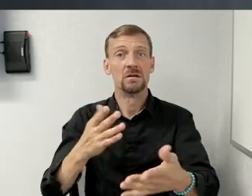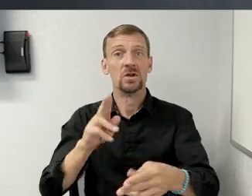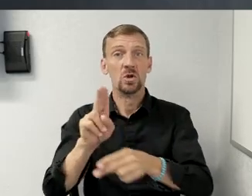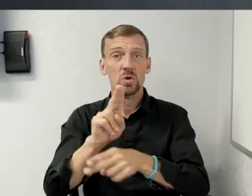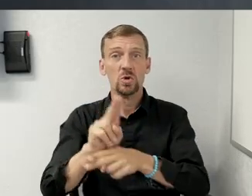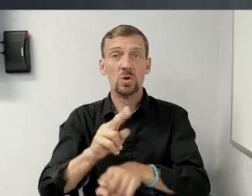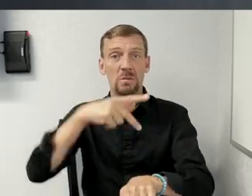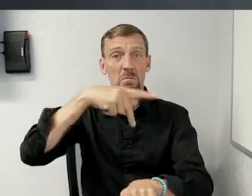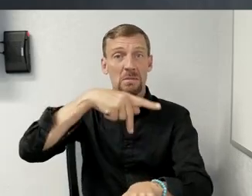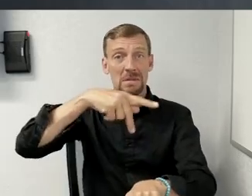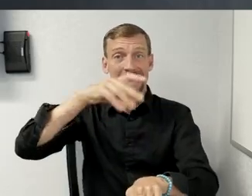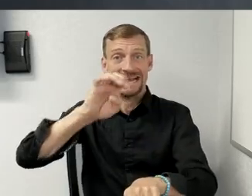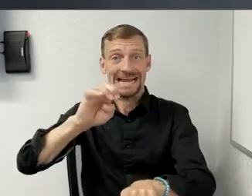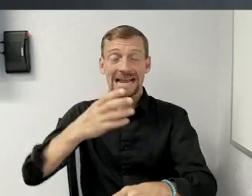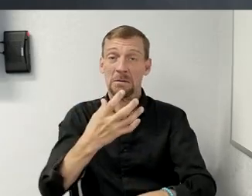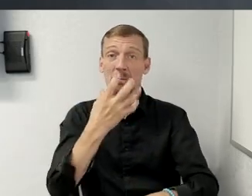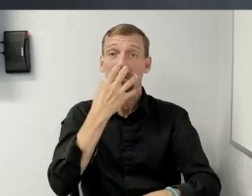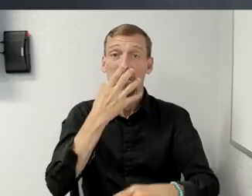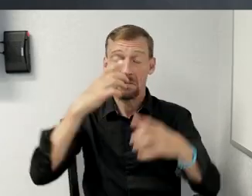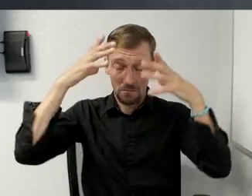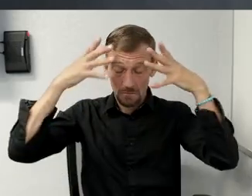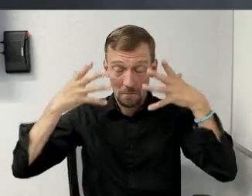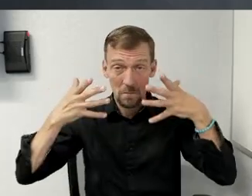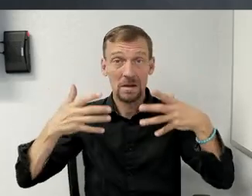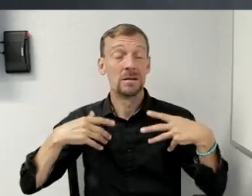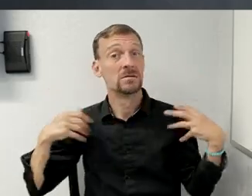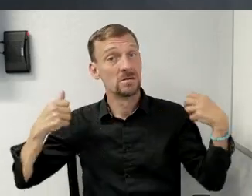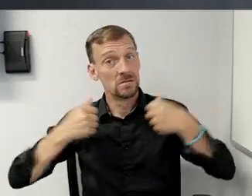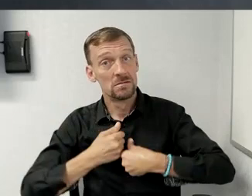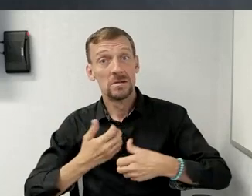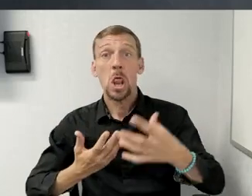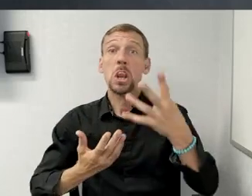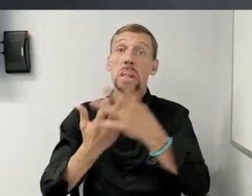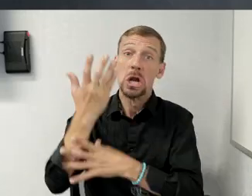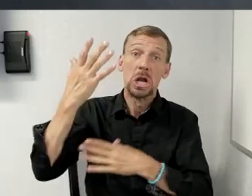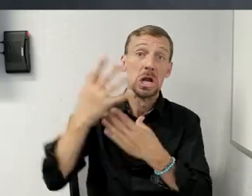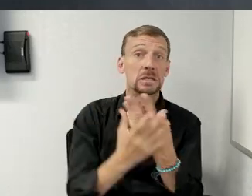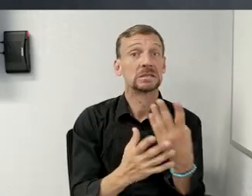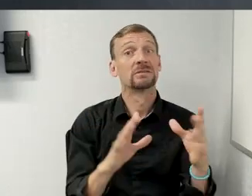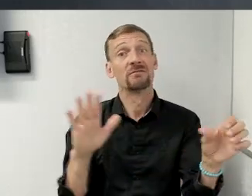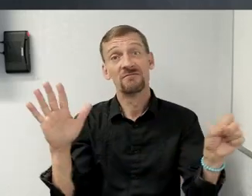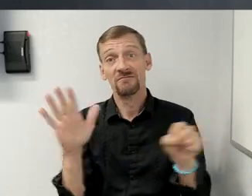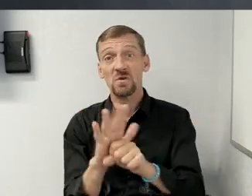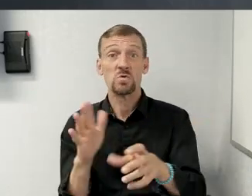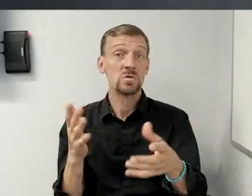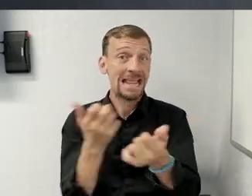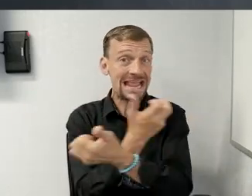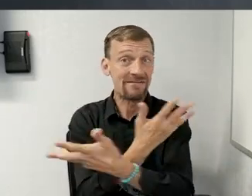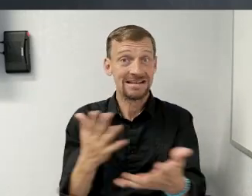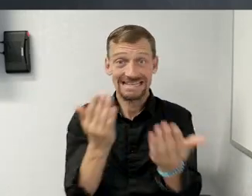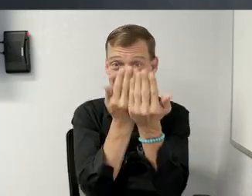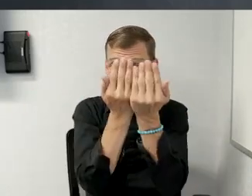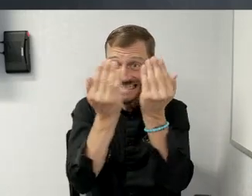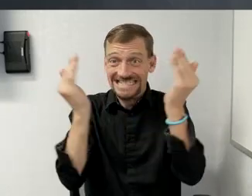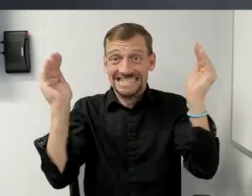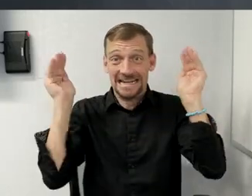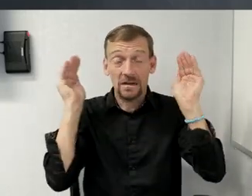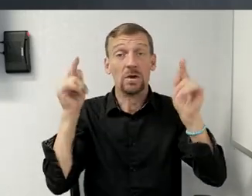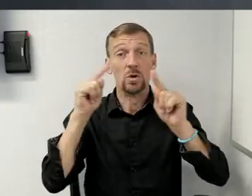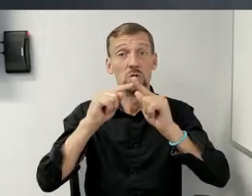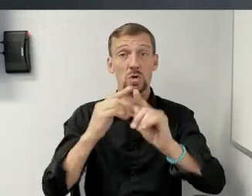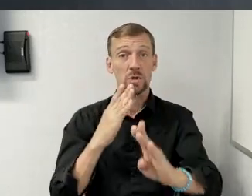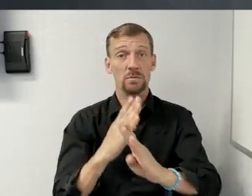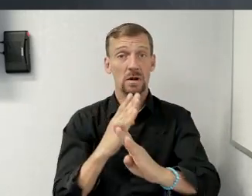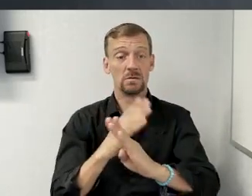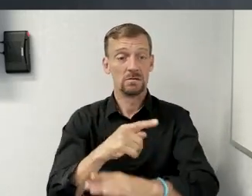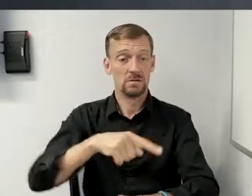of the personal protective equipment, the gloves, gowns, face shields, masks, again, doing everything to